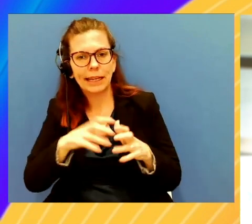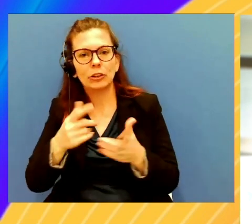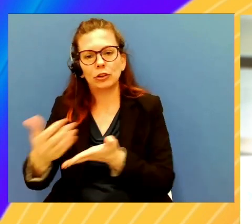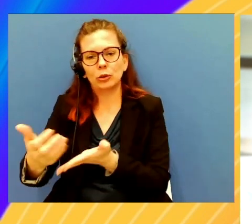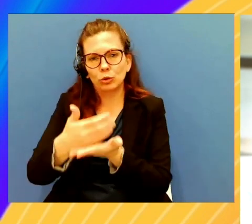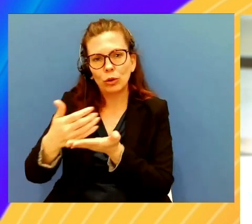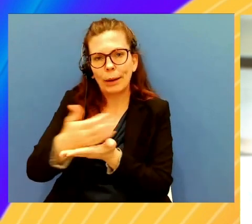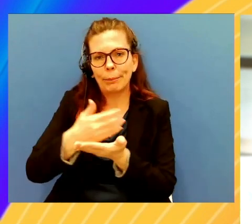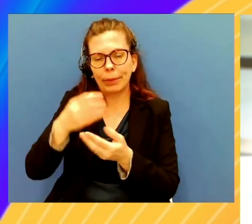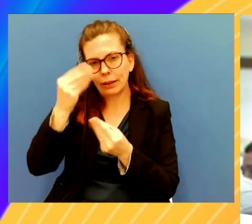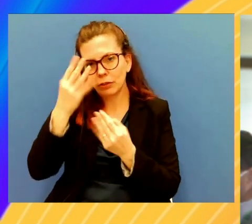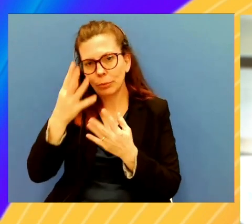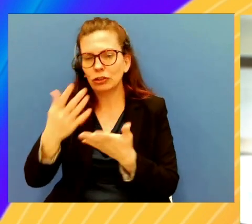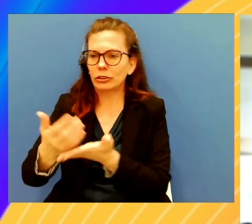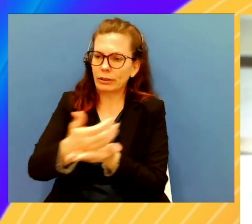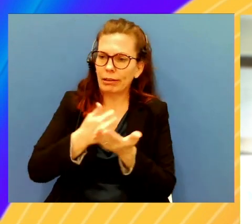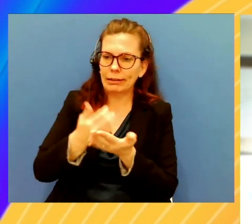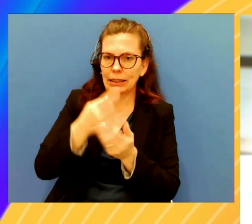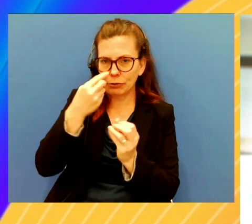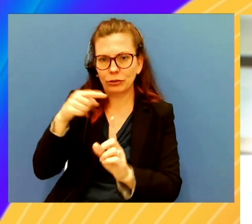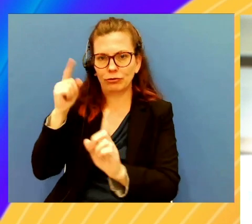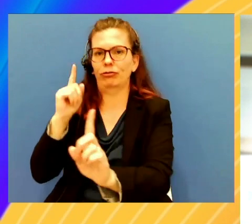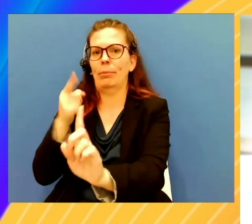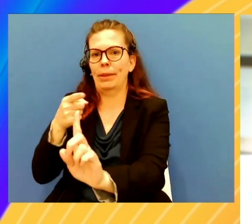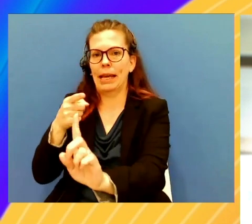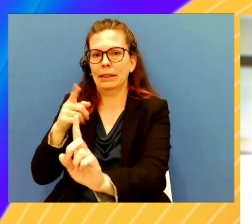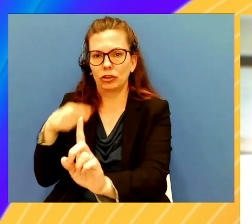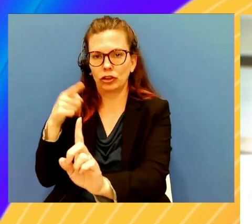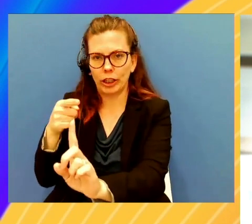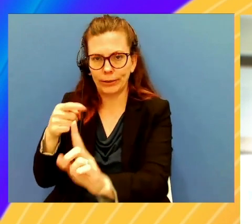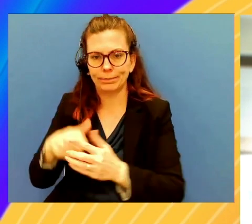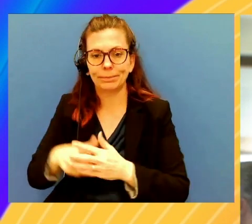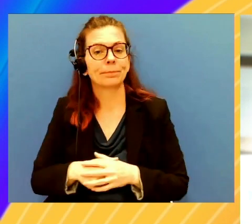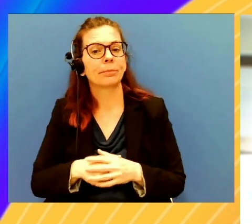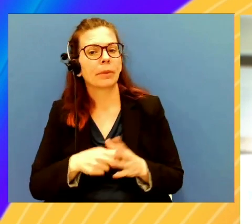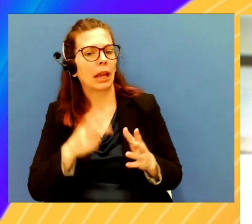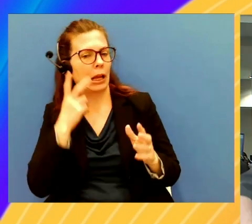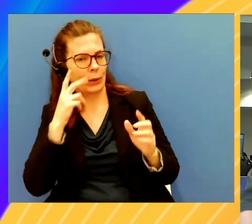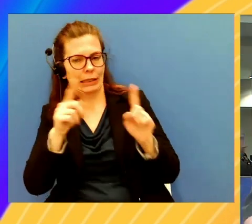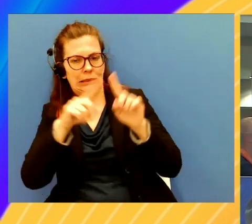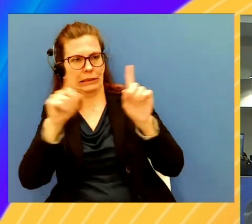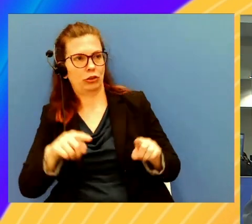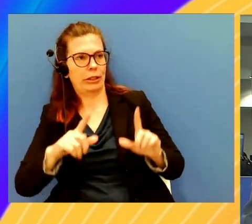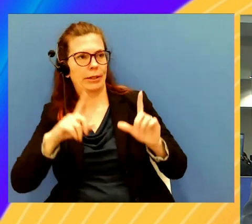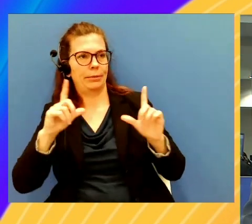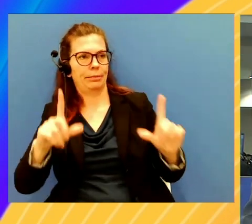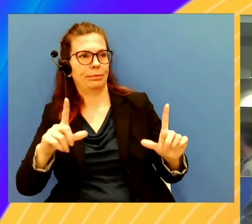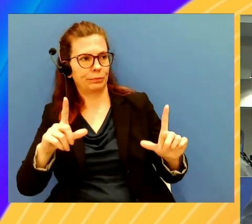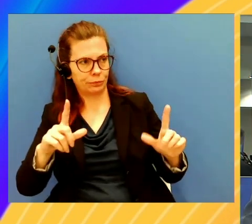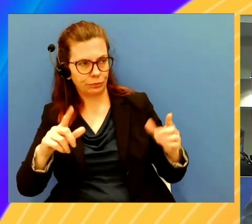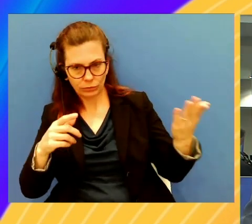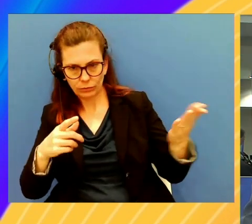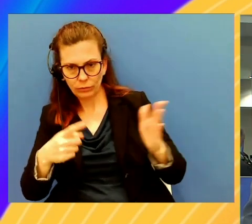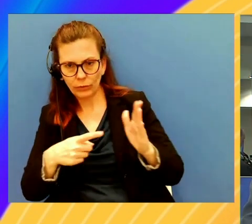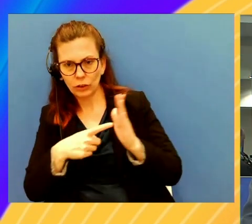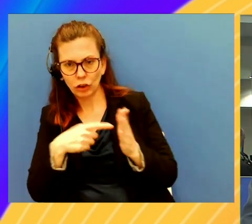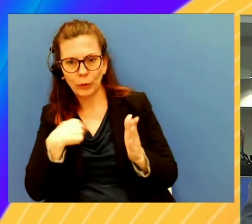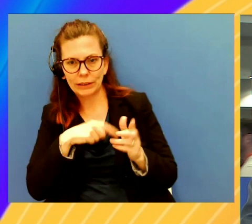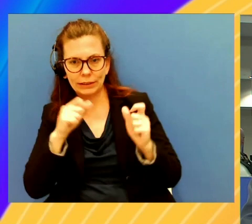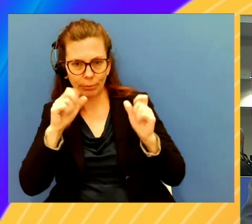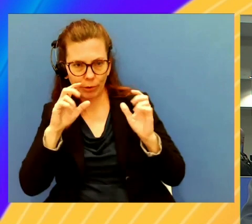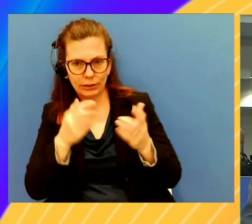from the targets. Awesome. Now, I see we have a screen up. You're going to be showing us some awesome stuff